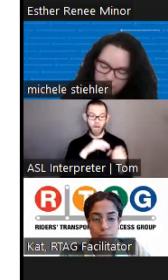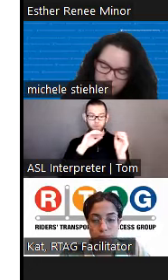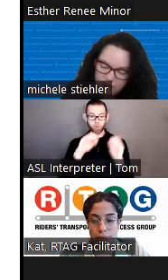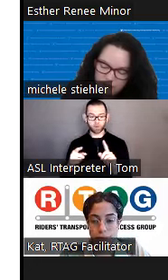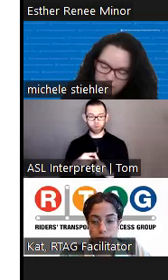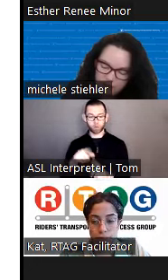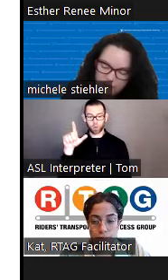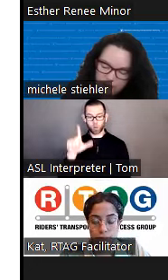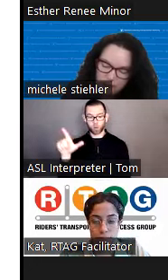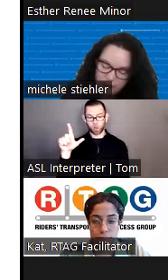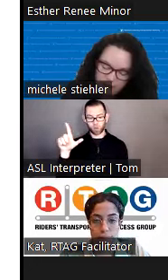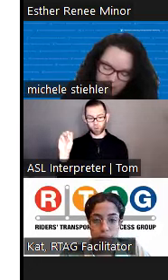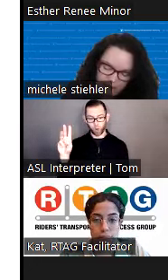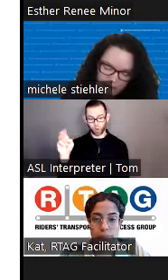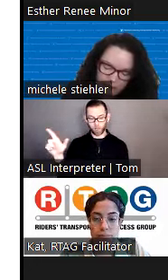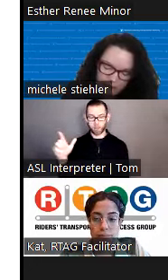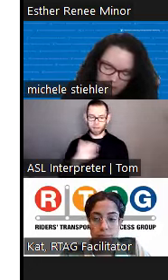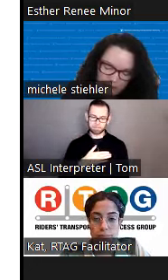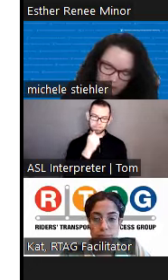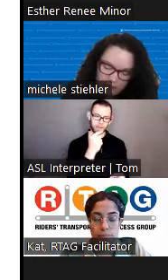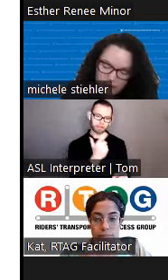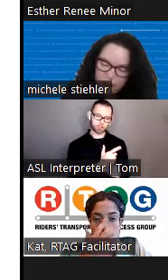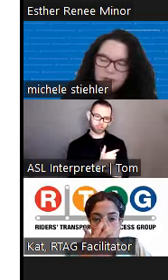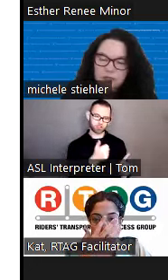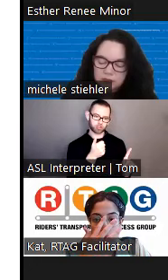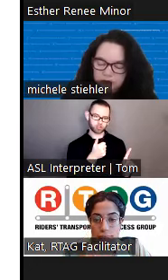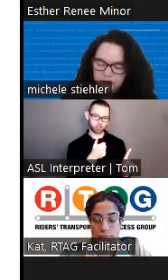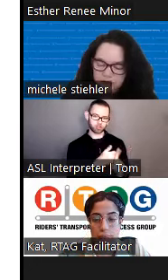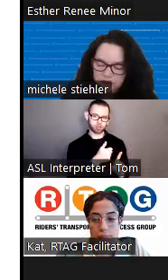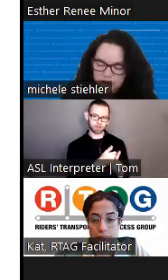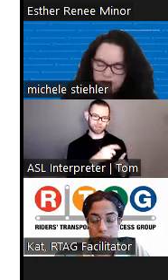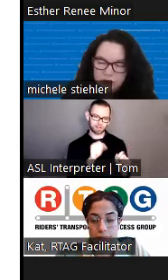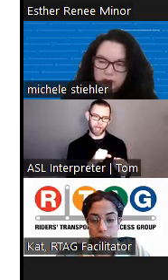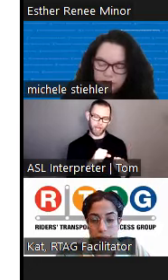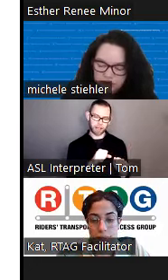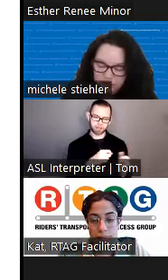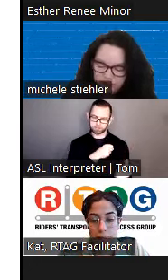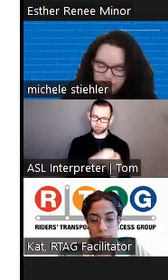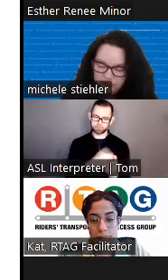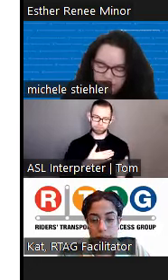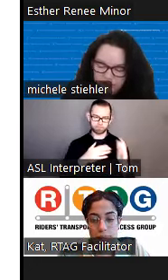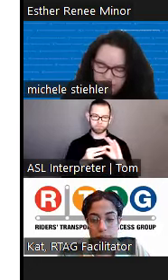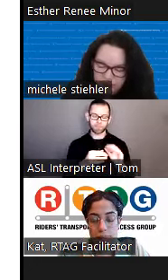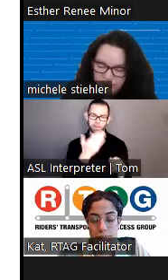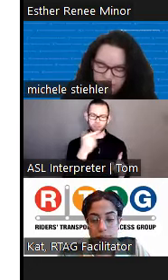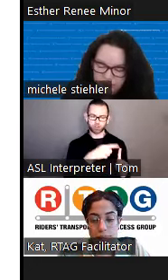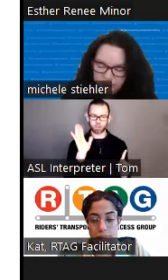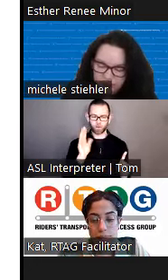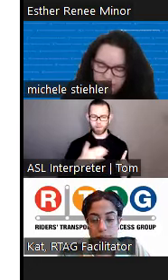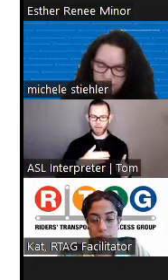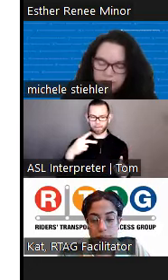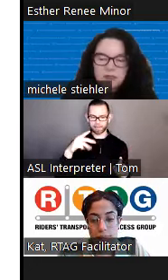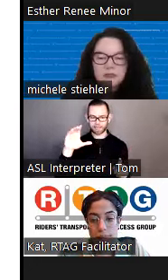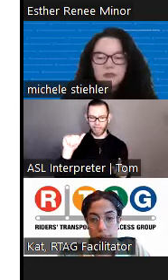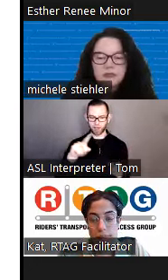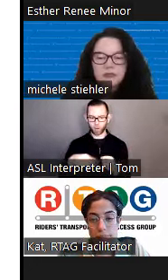this because she's been my PCA at some point when I've been on the ride. We have had drivers that have